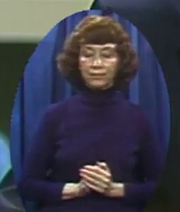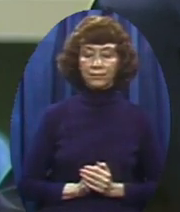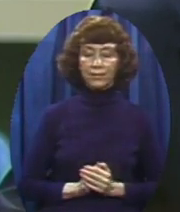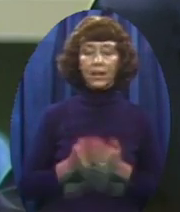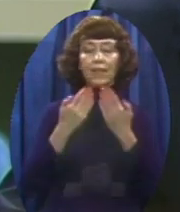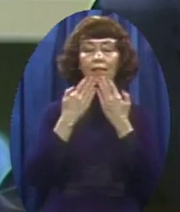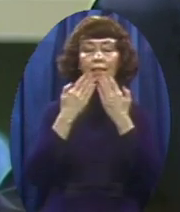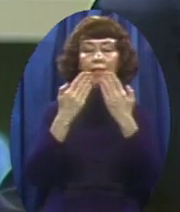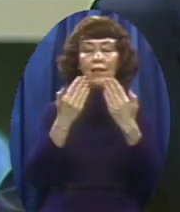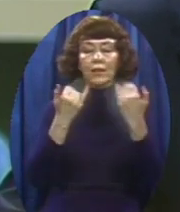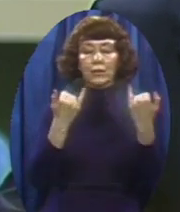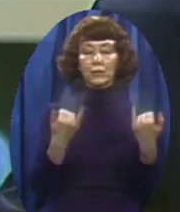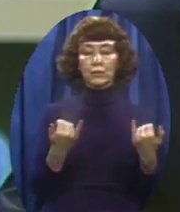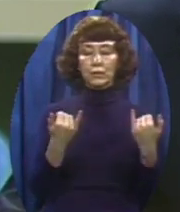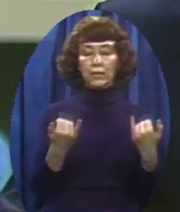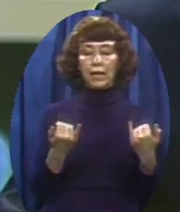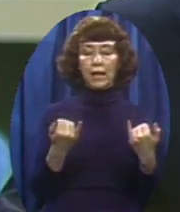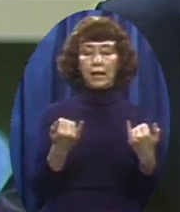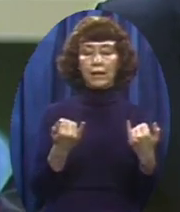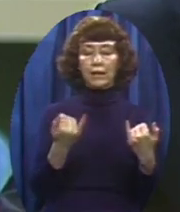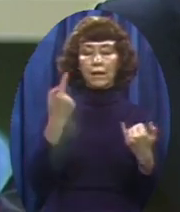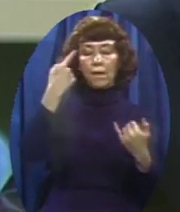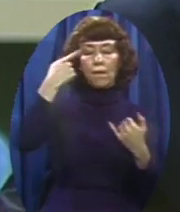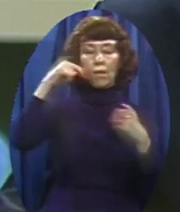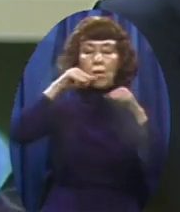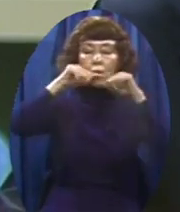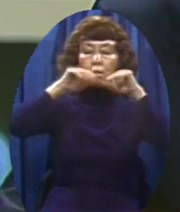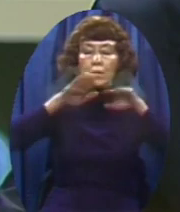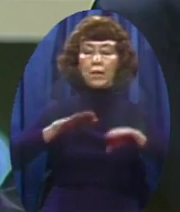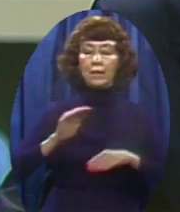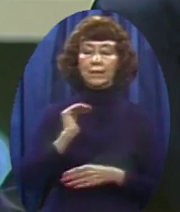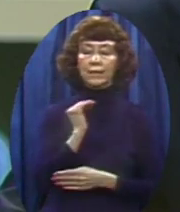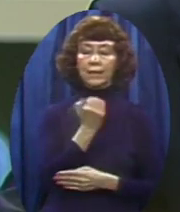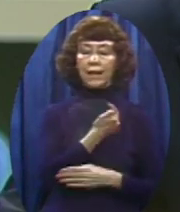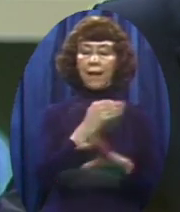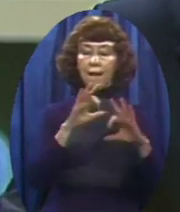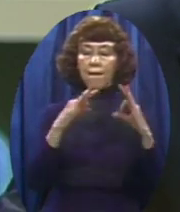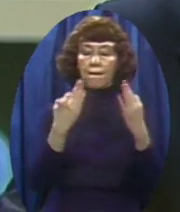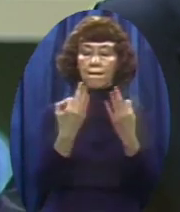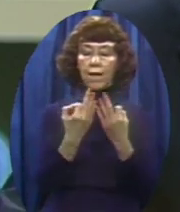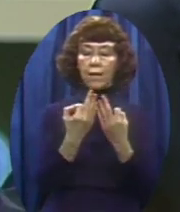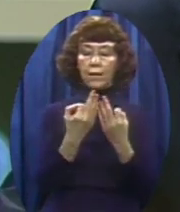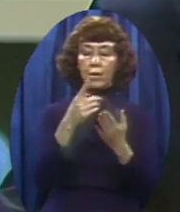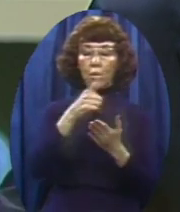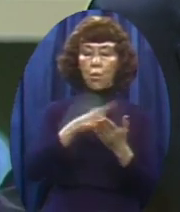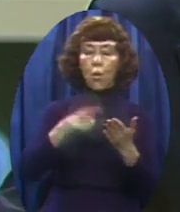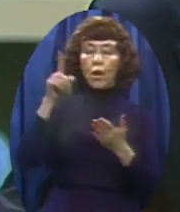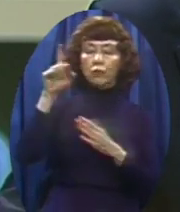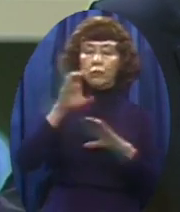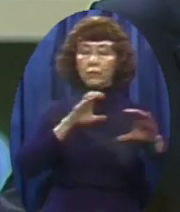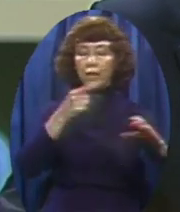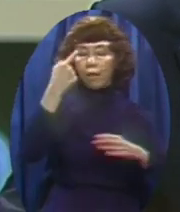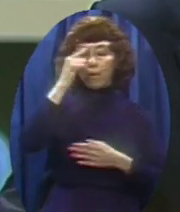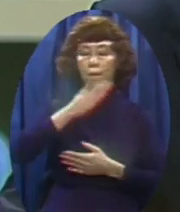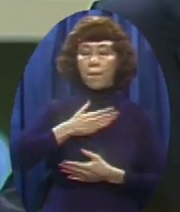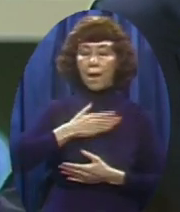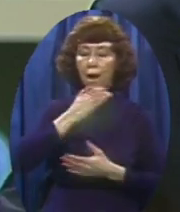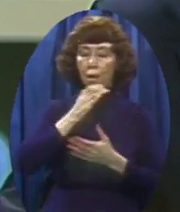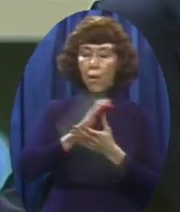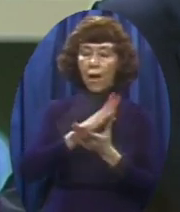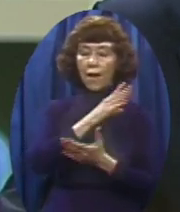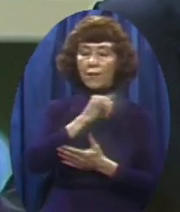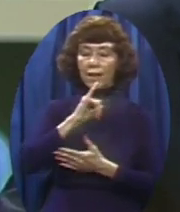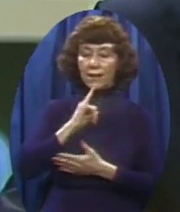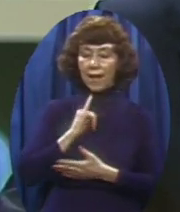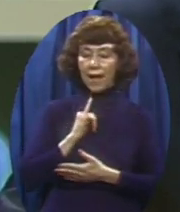I thank you today for blessing our family, for what you have done for Maisel and me these 25 years. I am